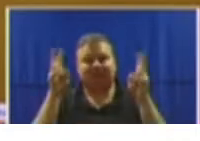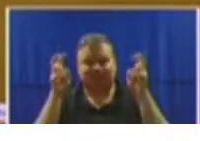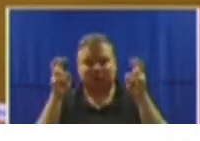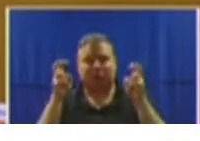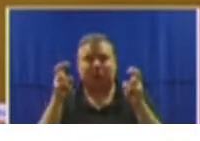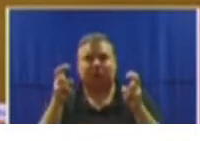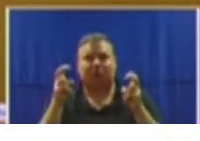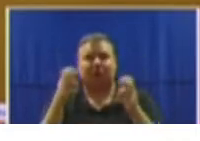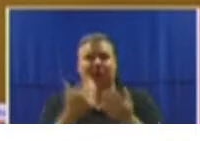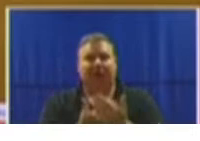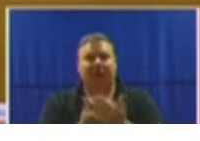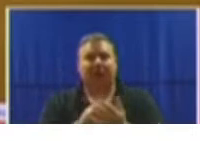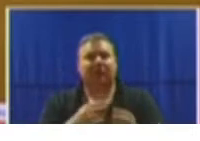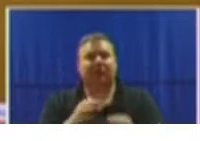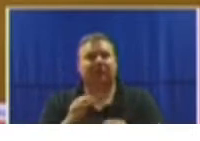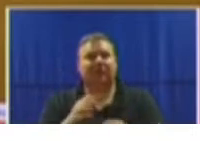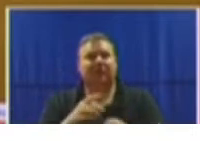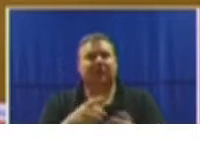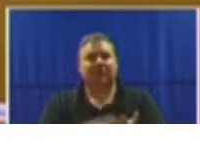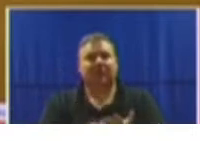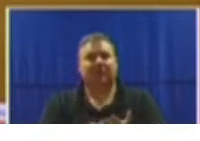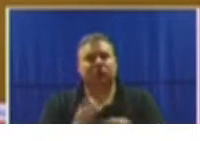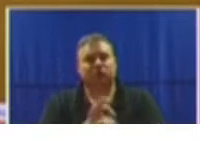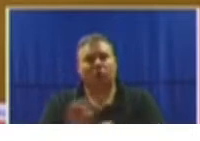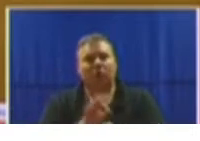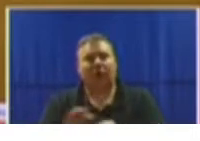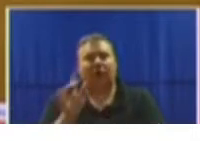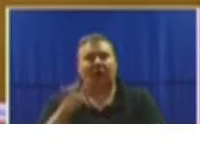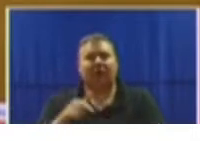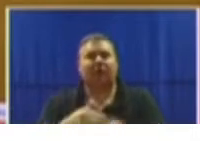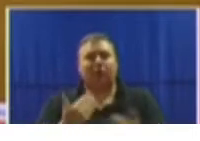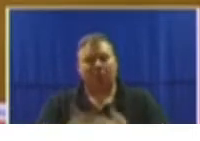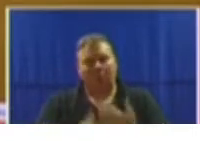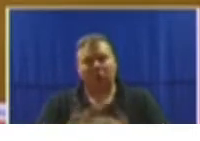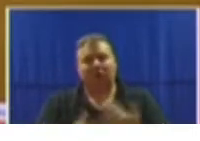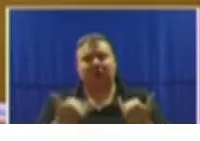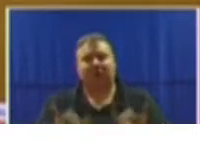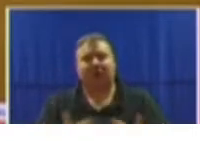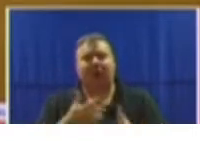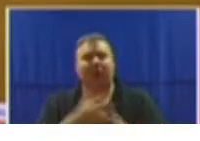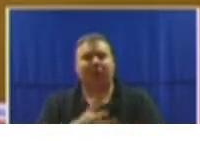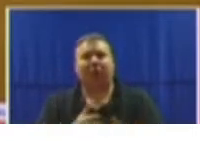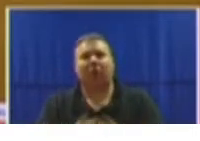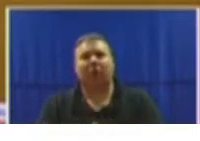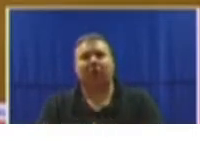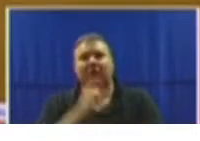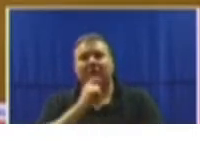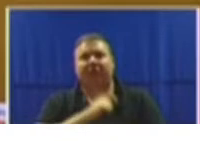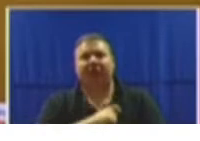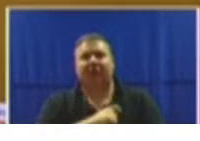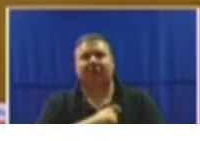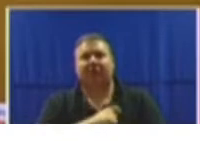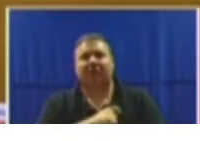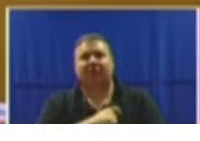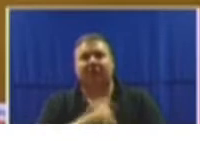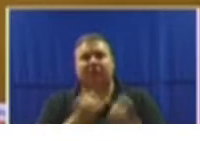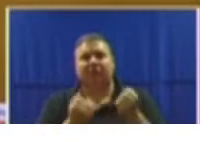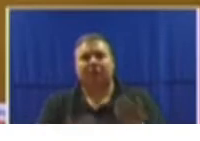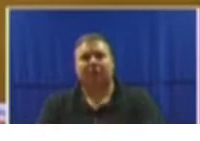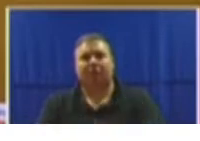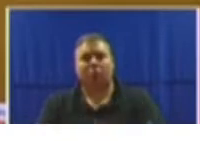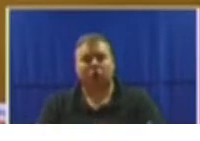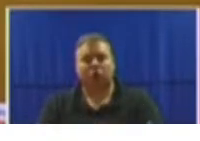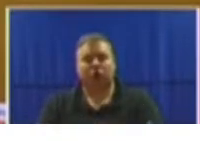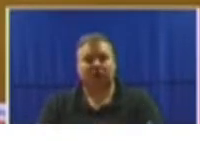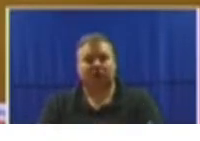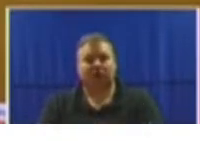after later. We deal with the process as it is right now, and the fact is the motion is not before the